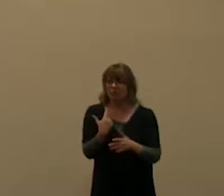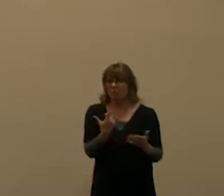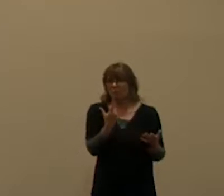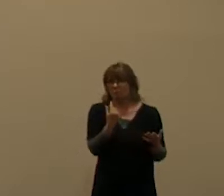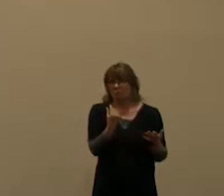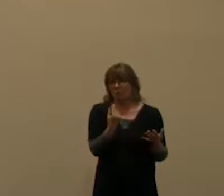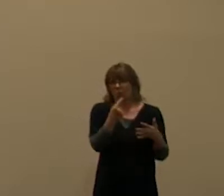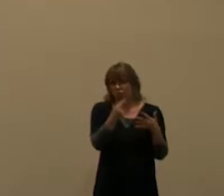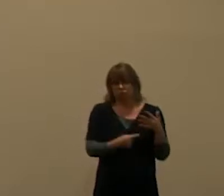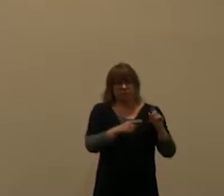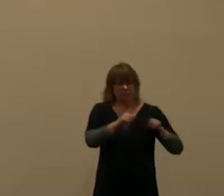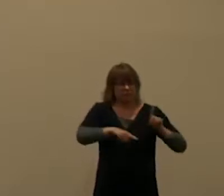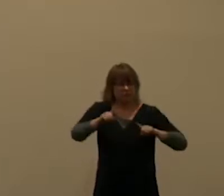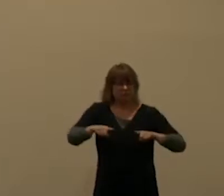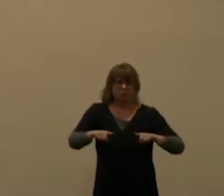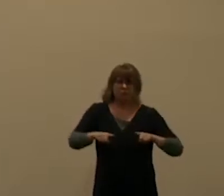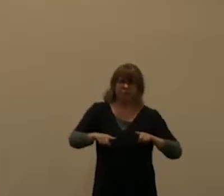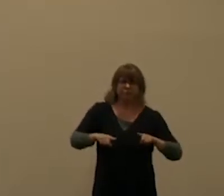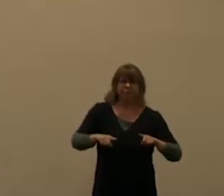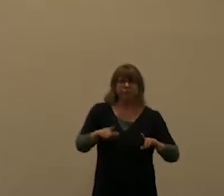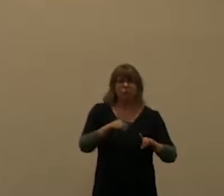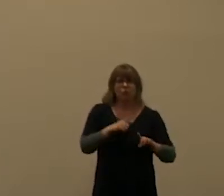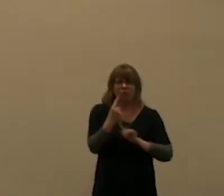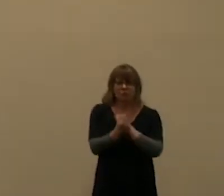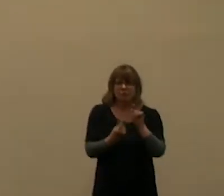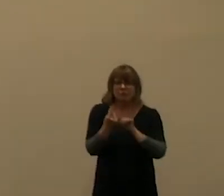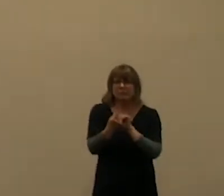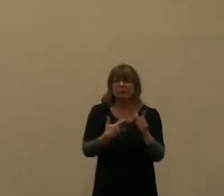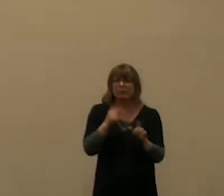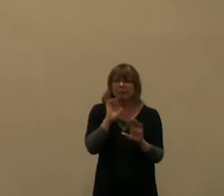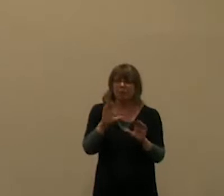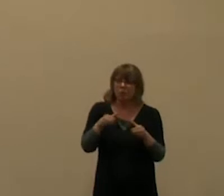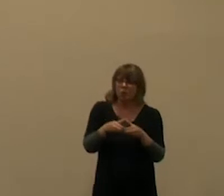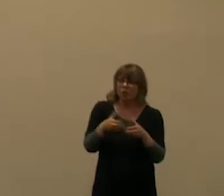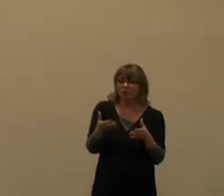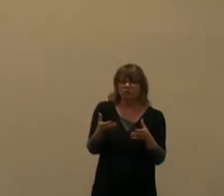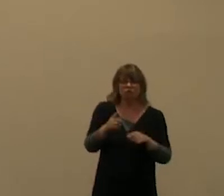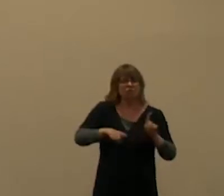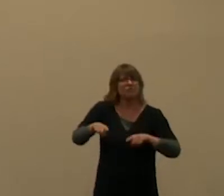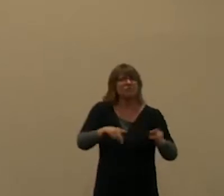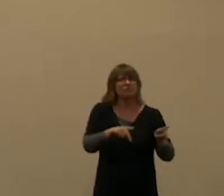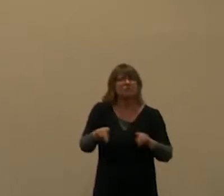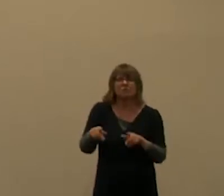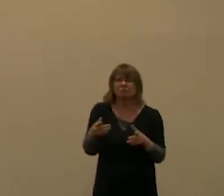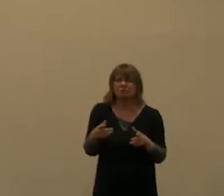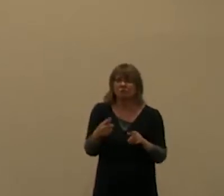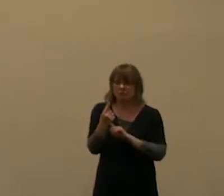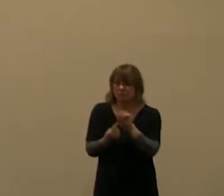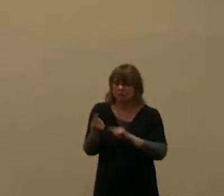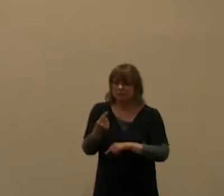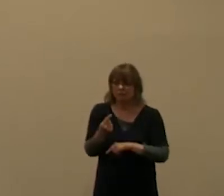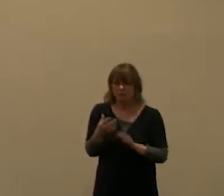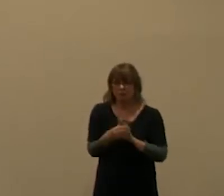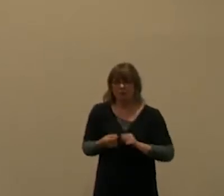Maybe from my organization, we would like to organize some town hall meetings or all-hands meetings. Where the CEO